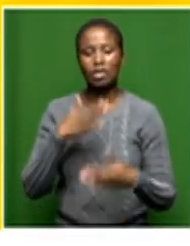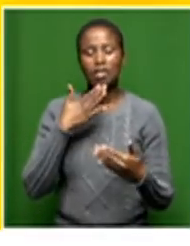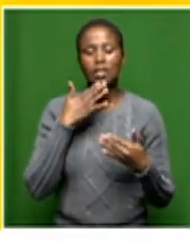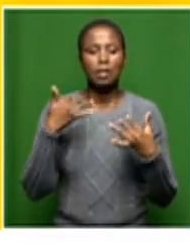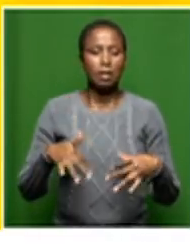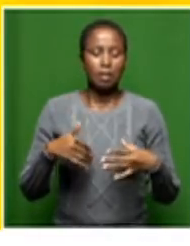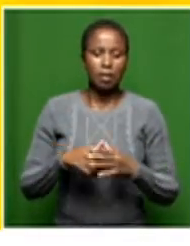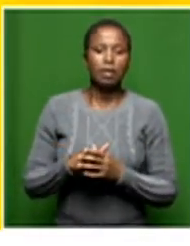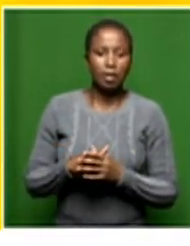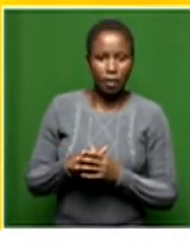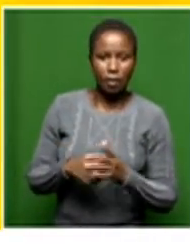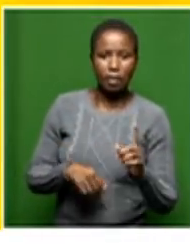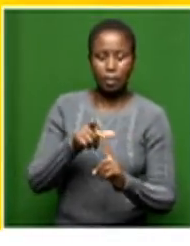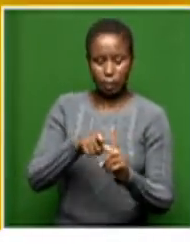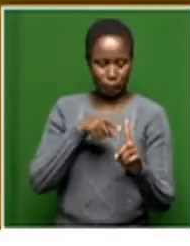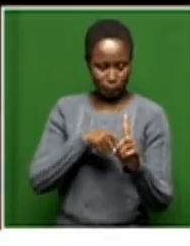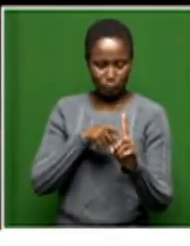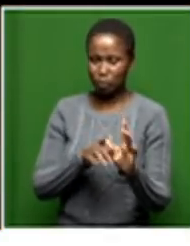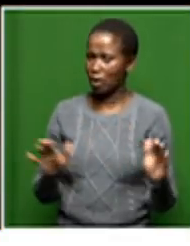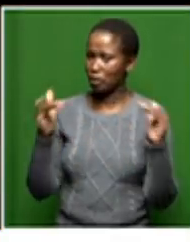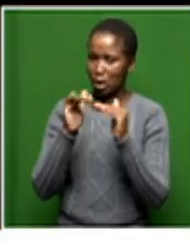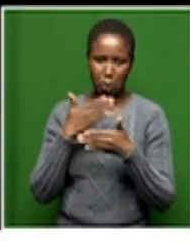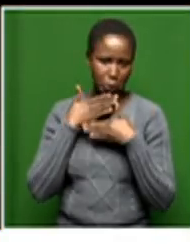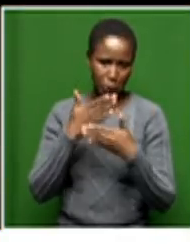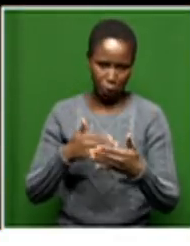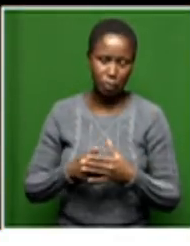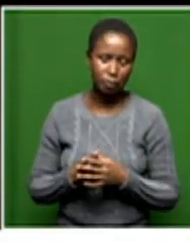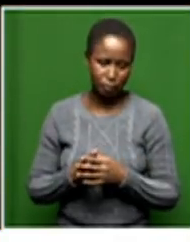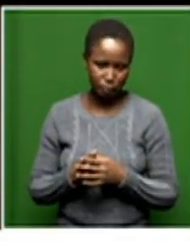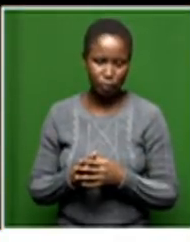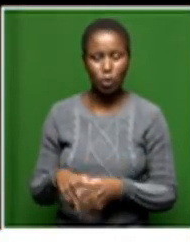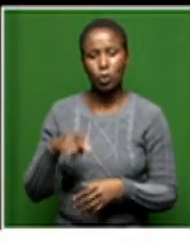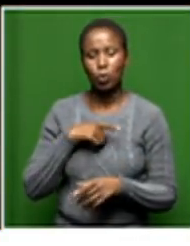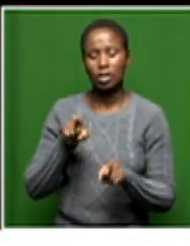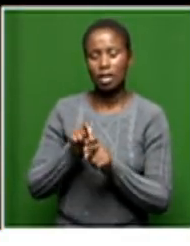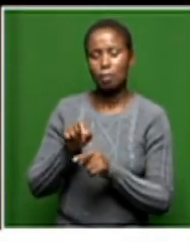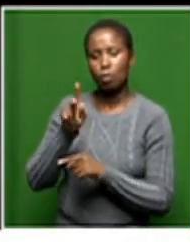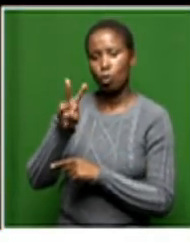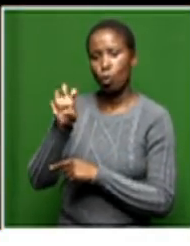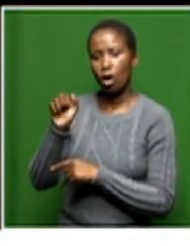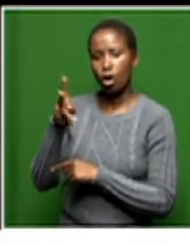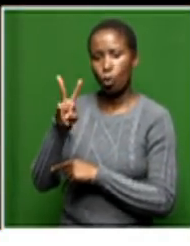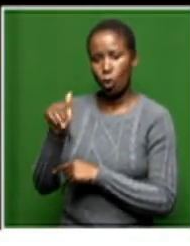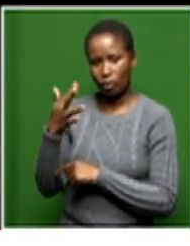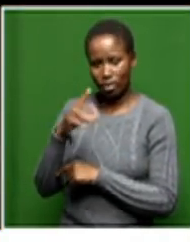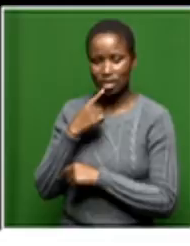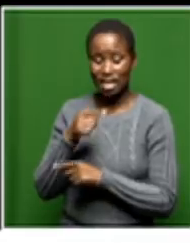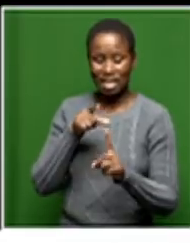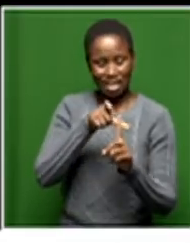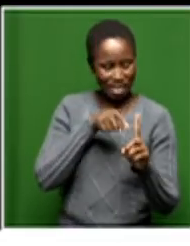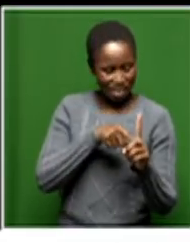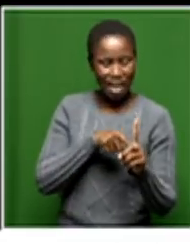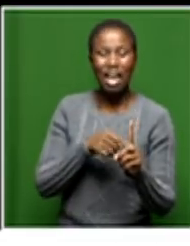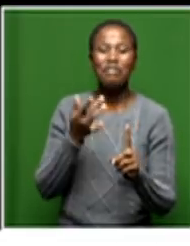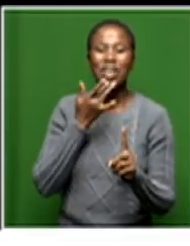No, she was being unfair. As Kwankwa said earlier on, she's from the majority party